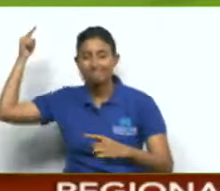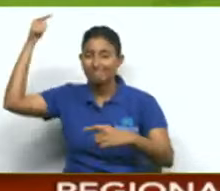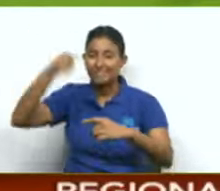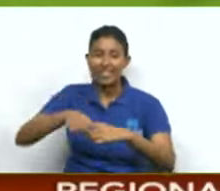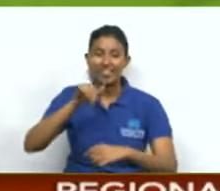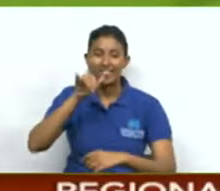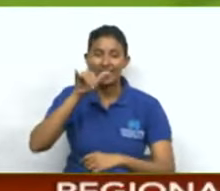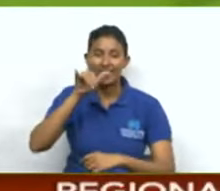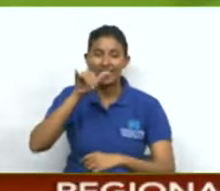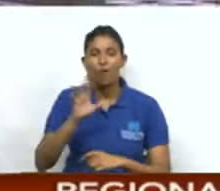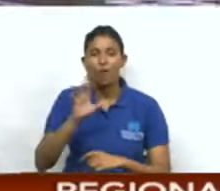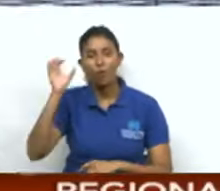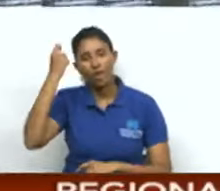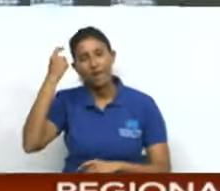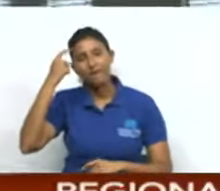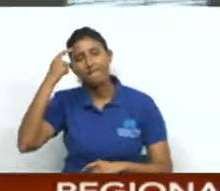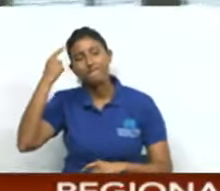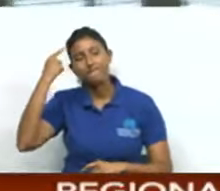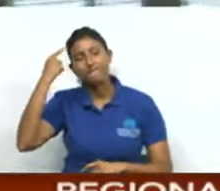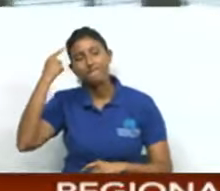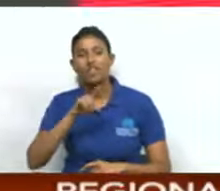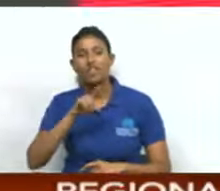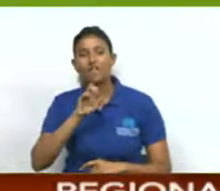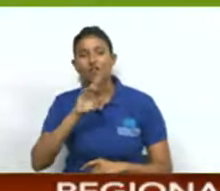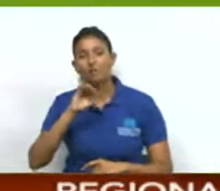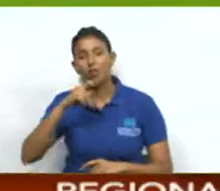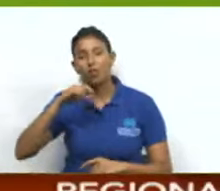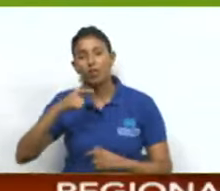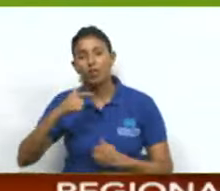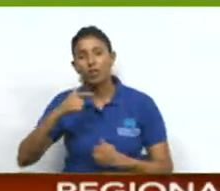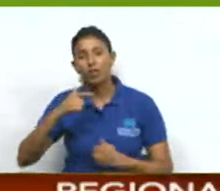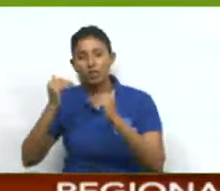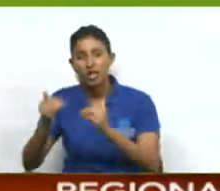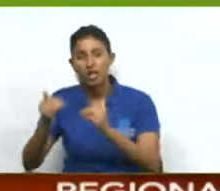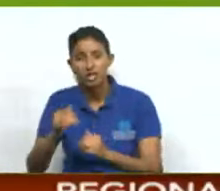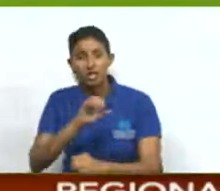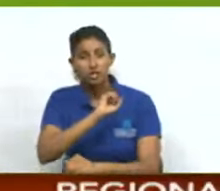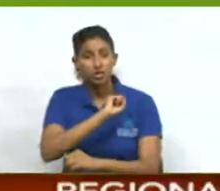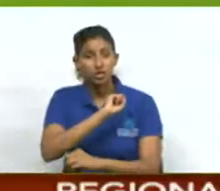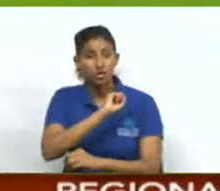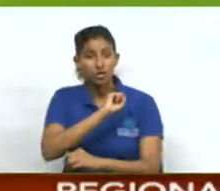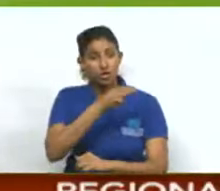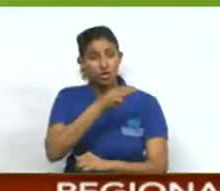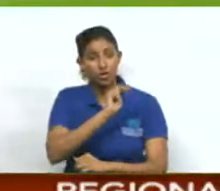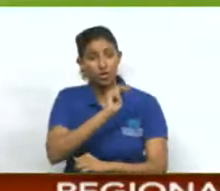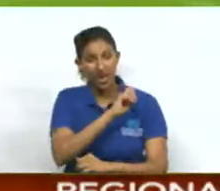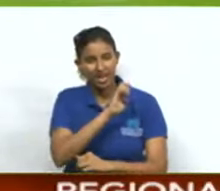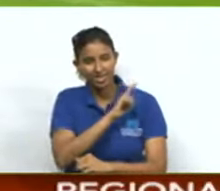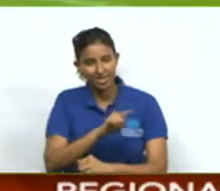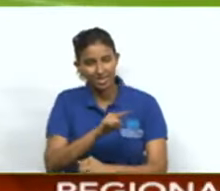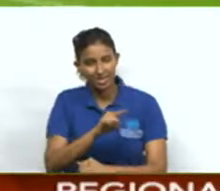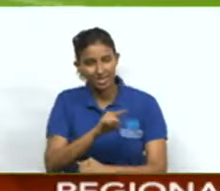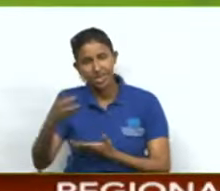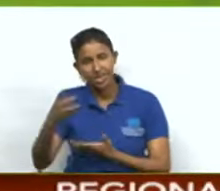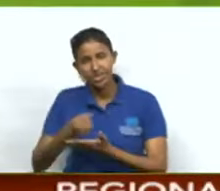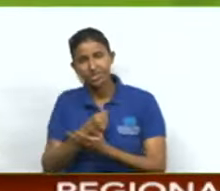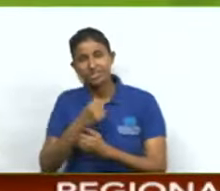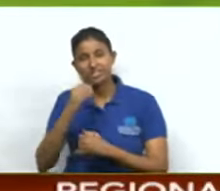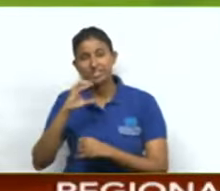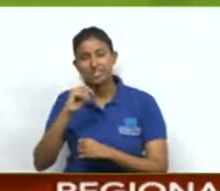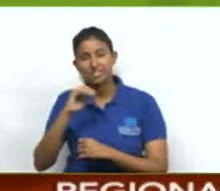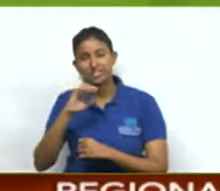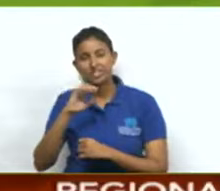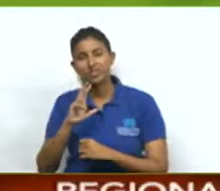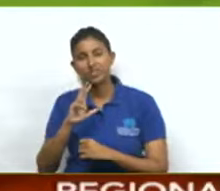next round. So Nunez, for that goal, you earn tonight's CNC3. Sports High.